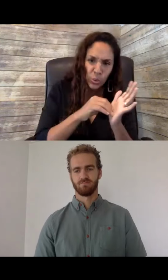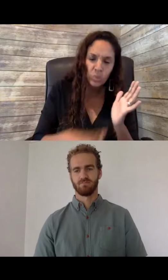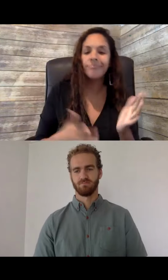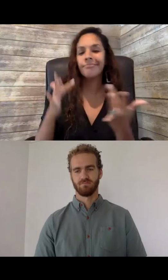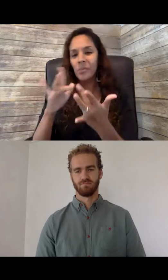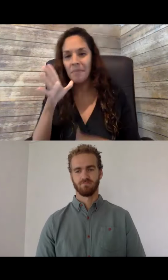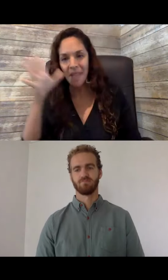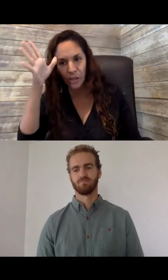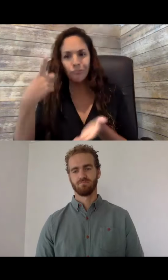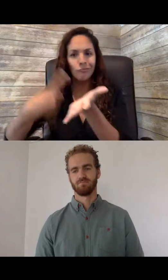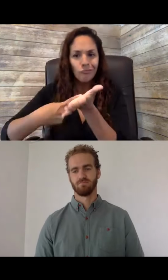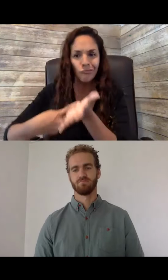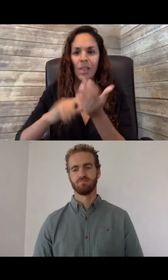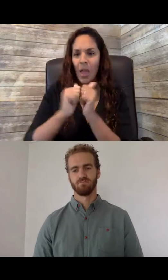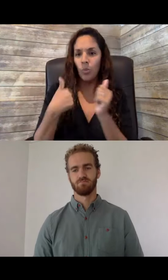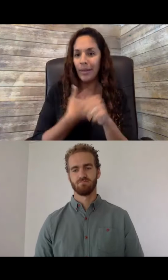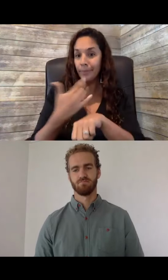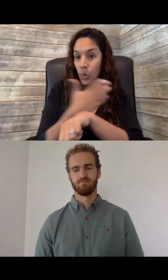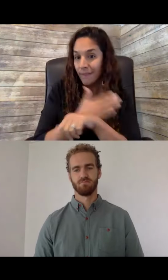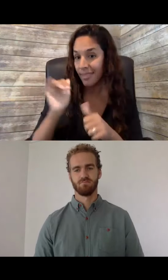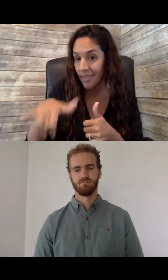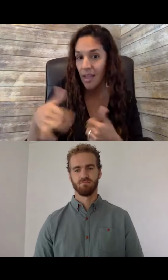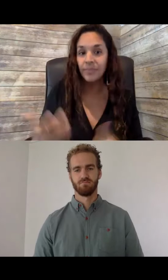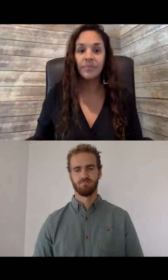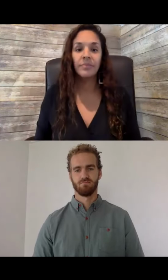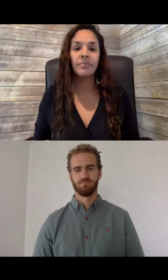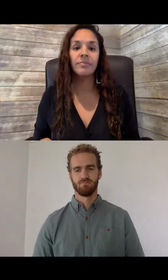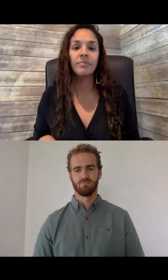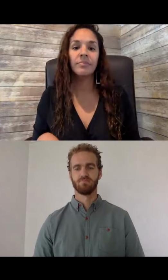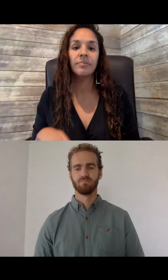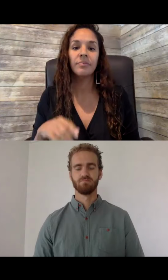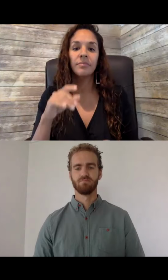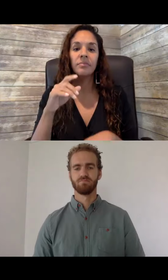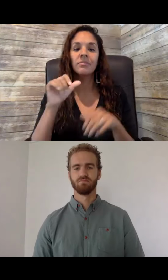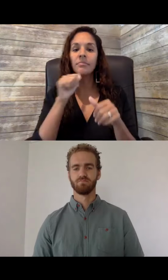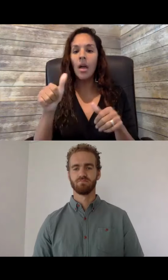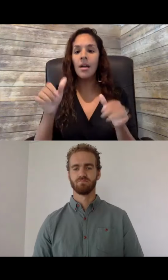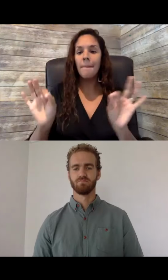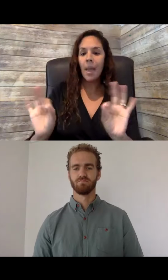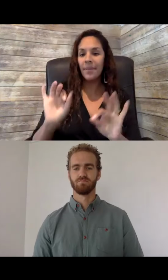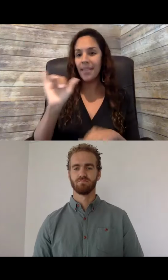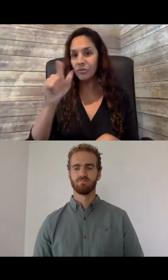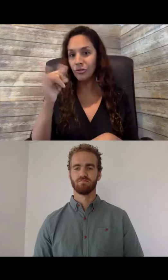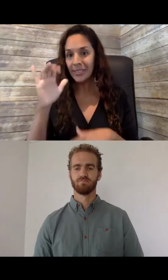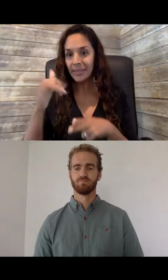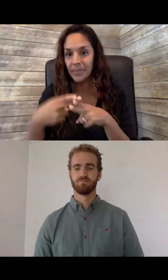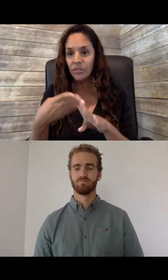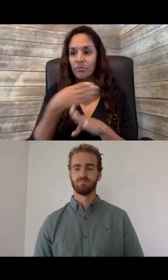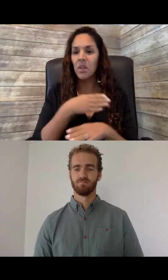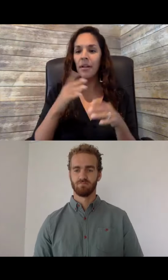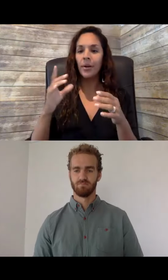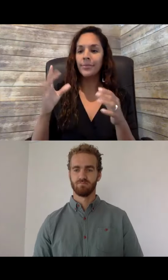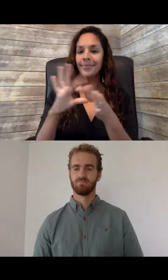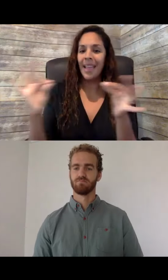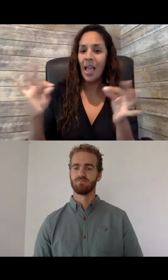action. We have a conversation with the students, we contact parents and have a discussion. How can we best improve the situation? We don't